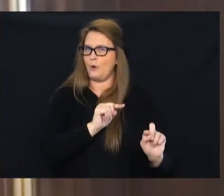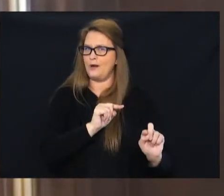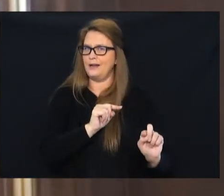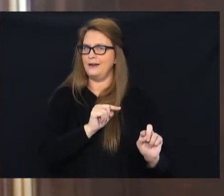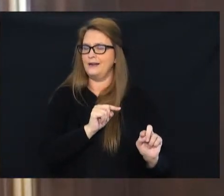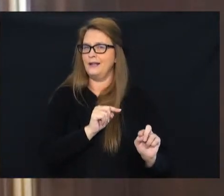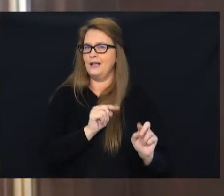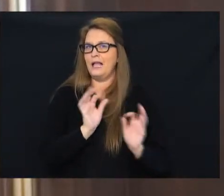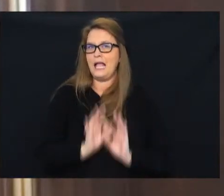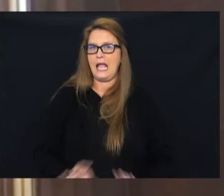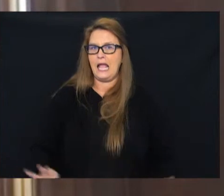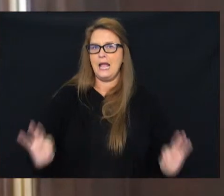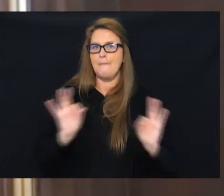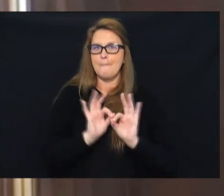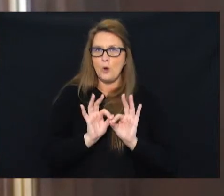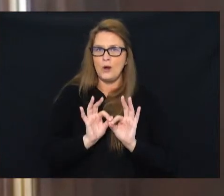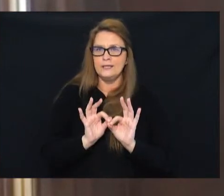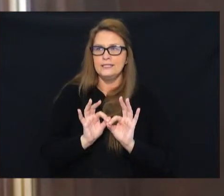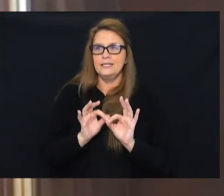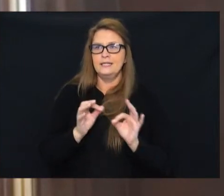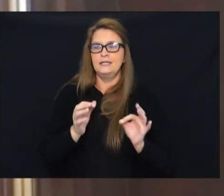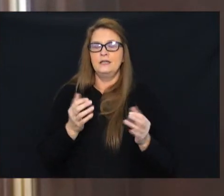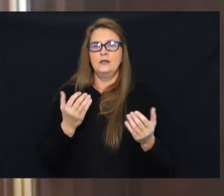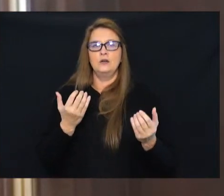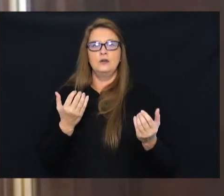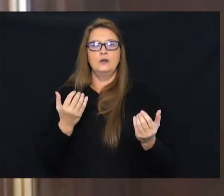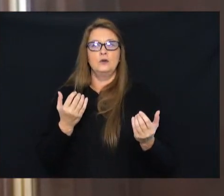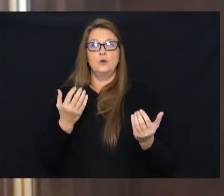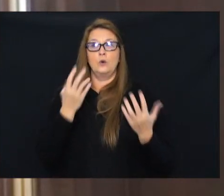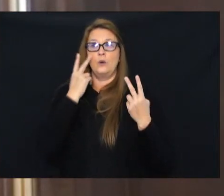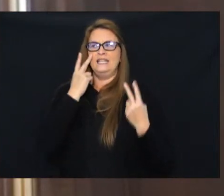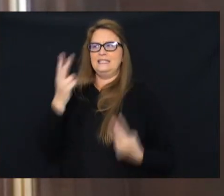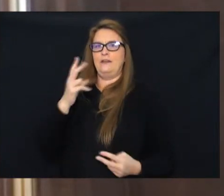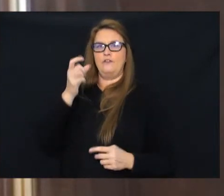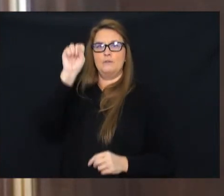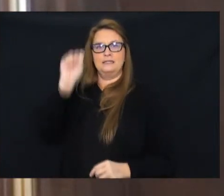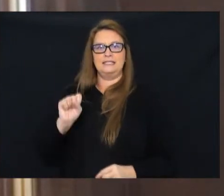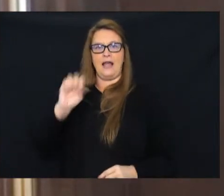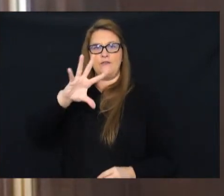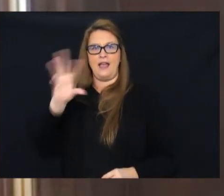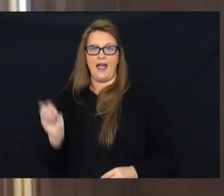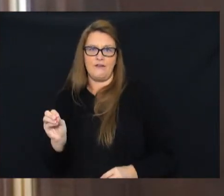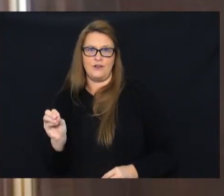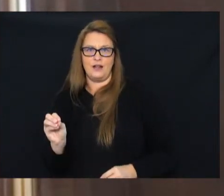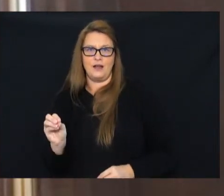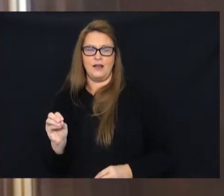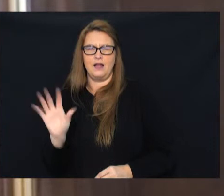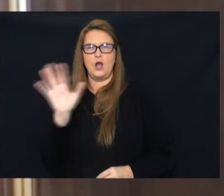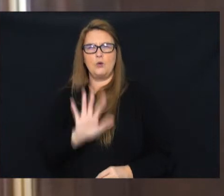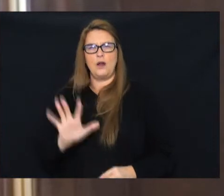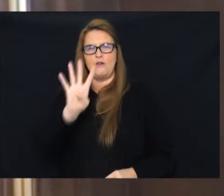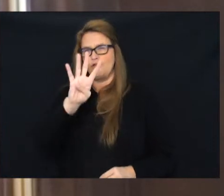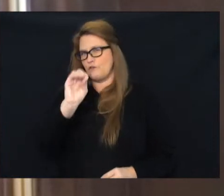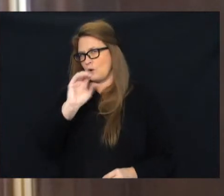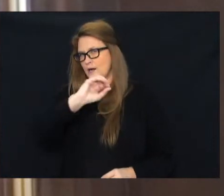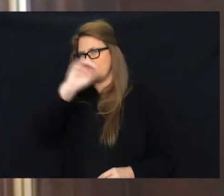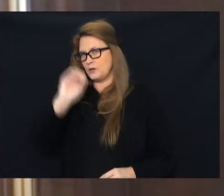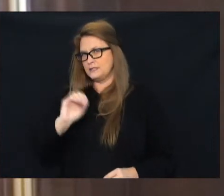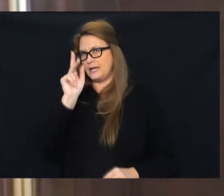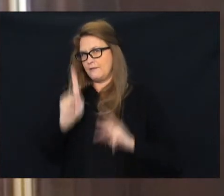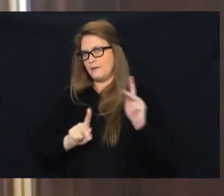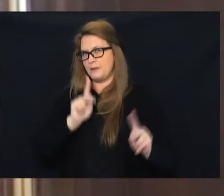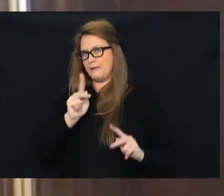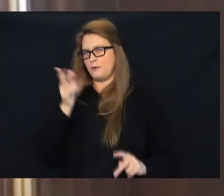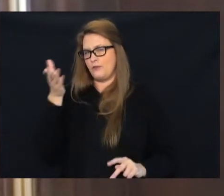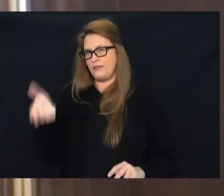importantly, at least based on data that we learned in South Africa, that perhaps as many as 40% of people there